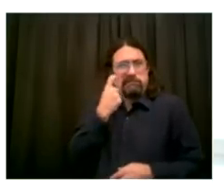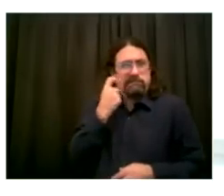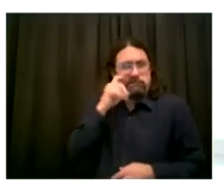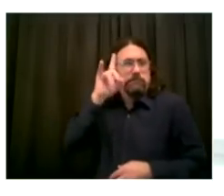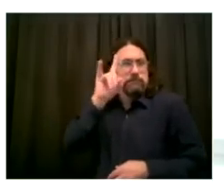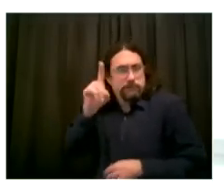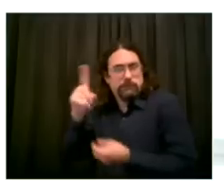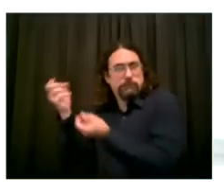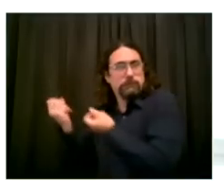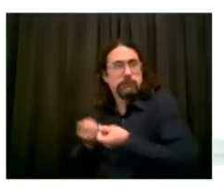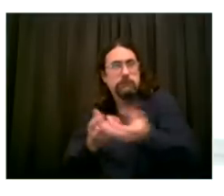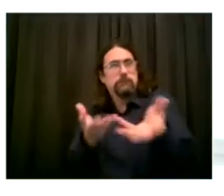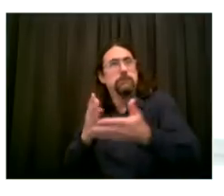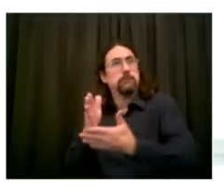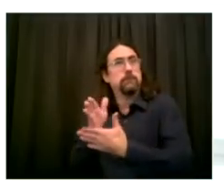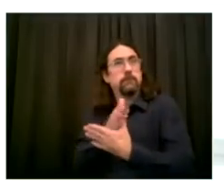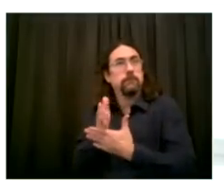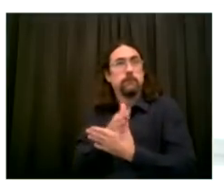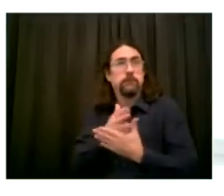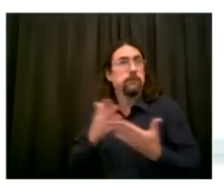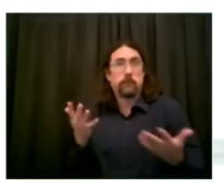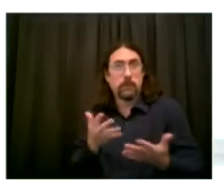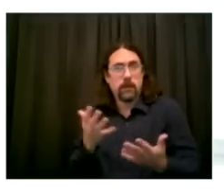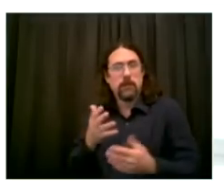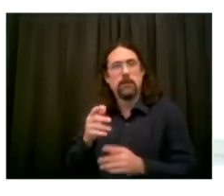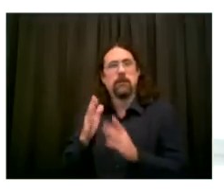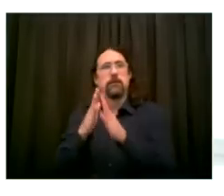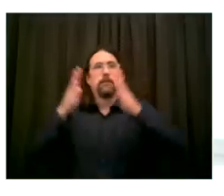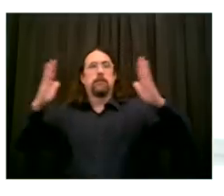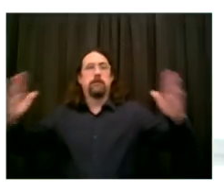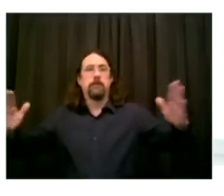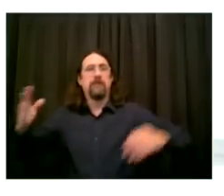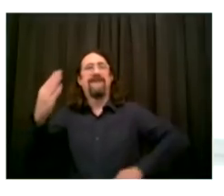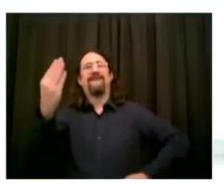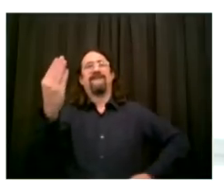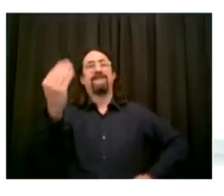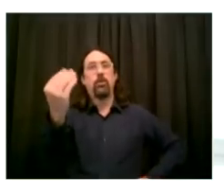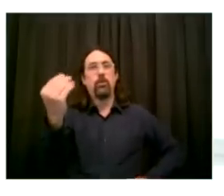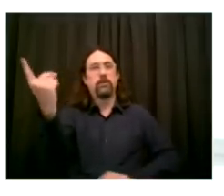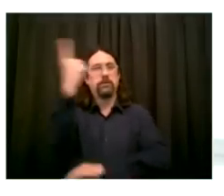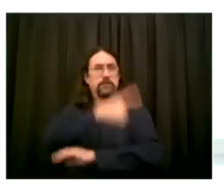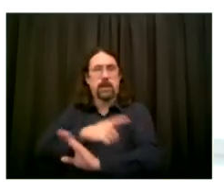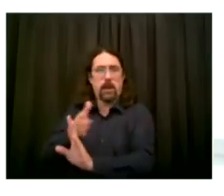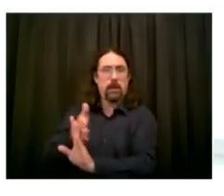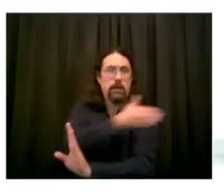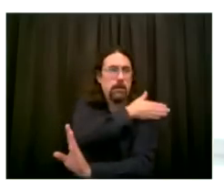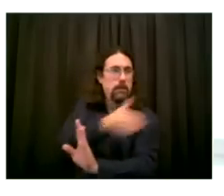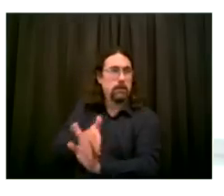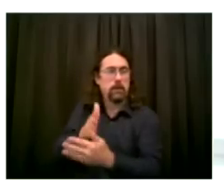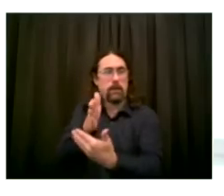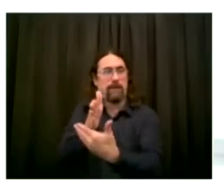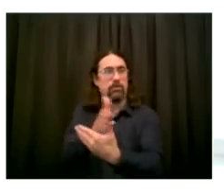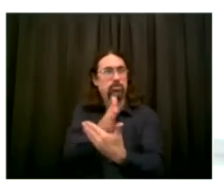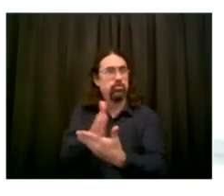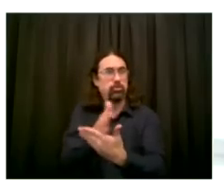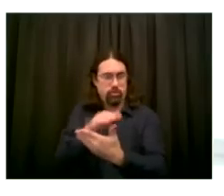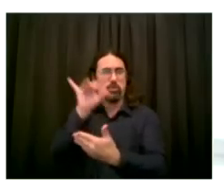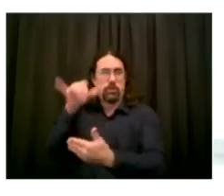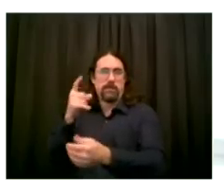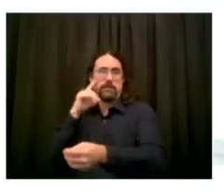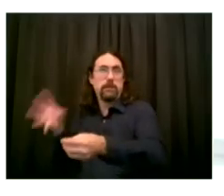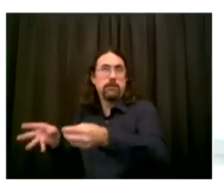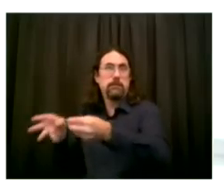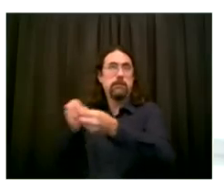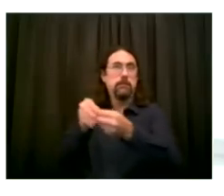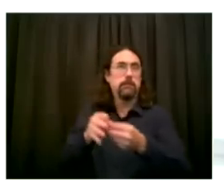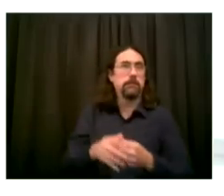14-day averages. Just one, small technical note. Because some of the numbers are so small, we